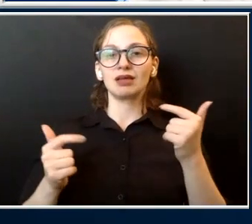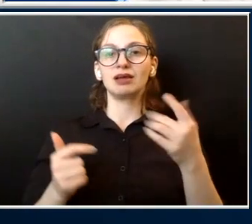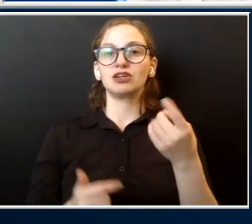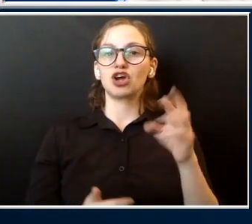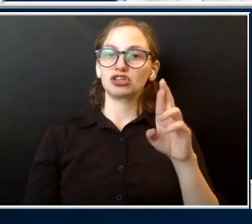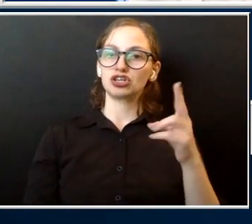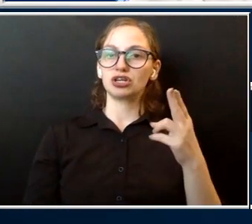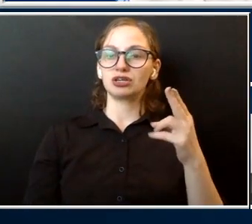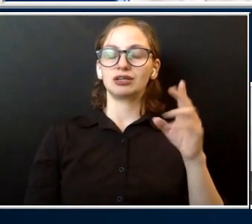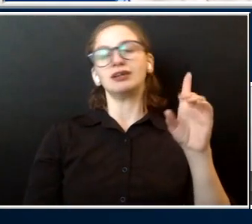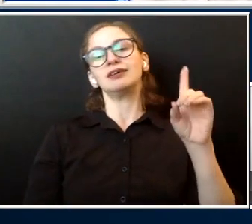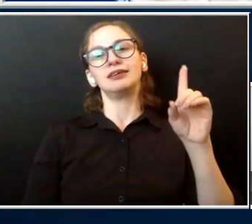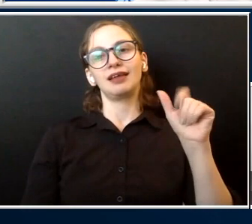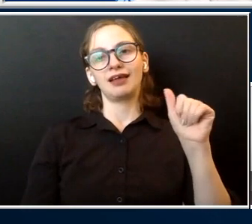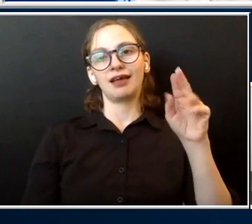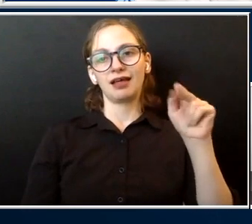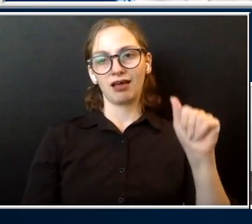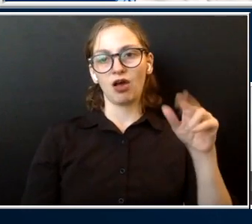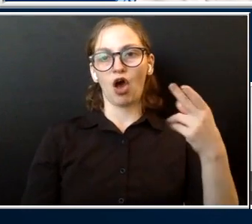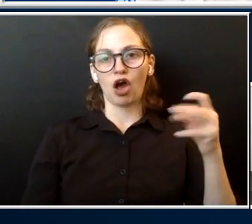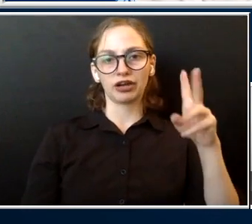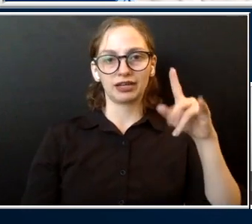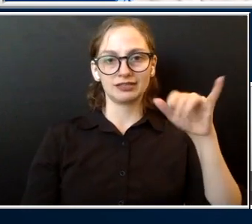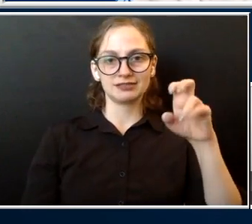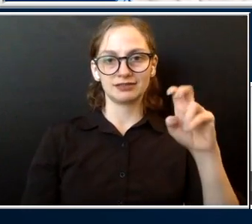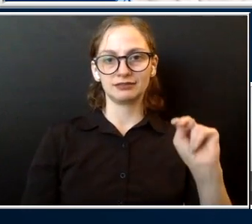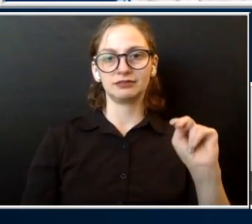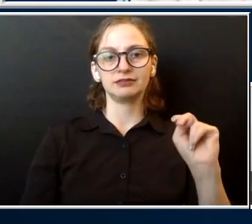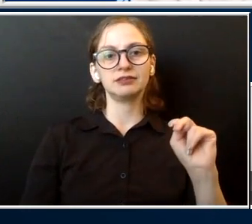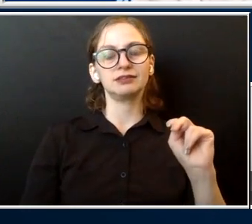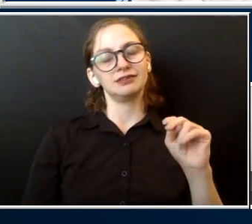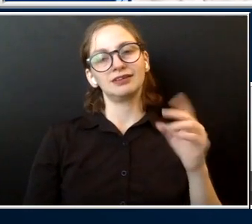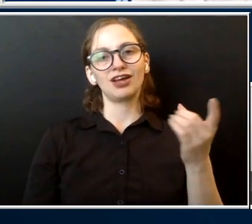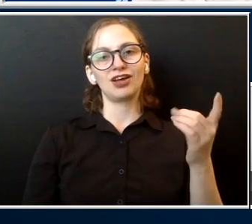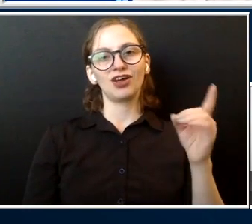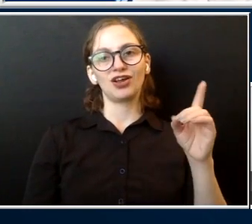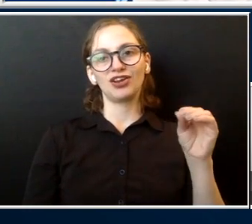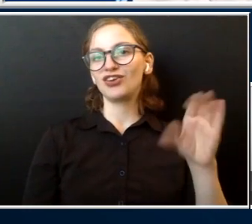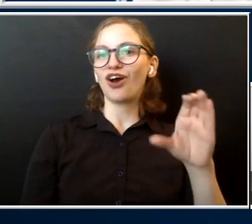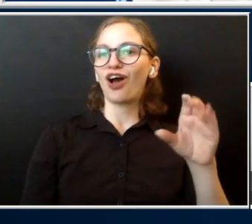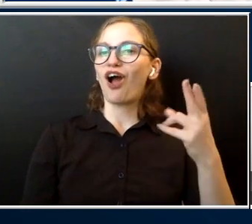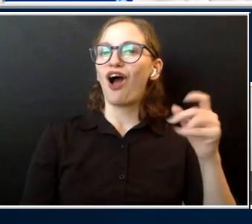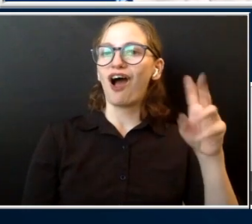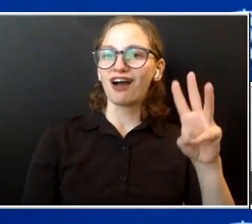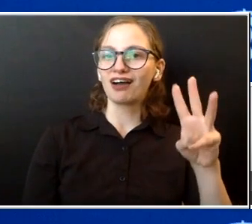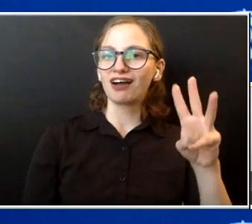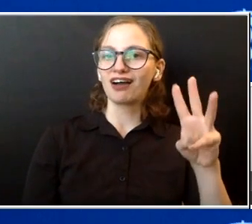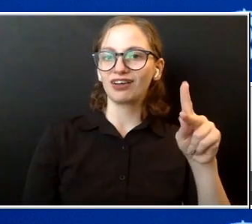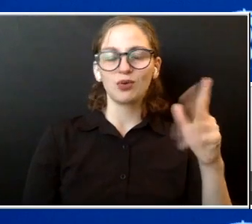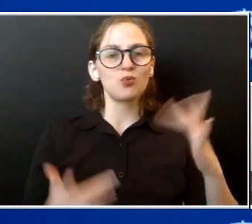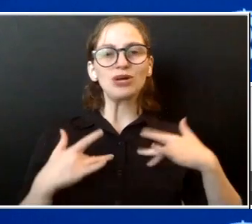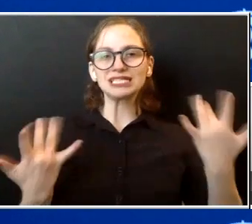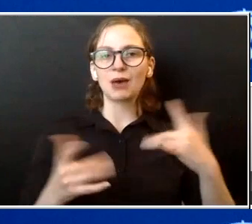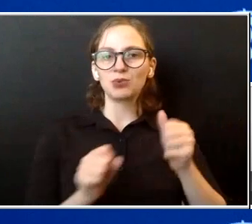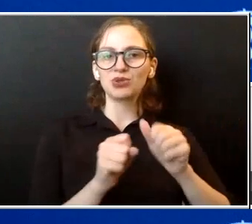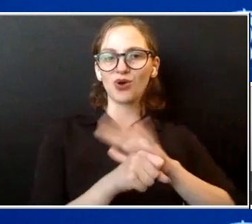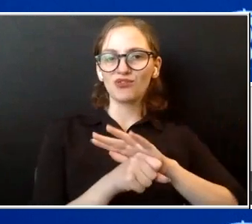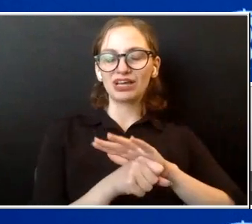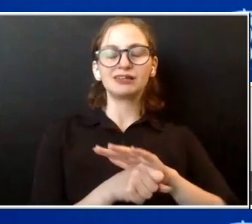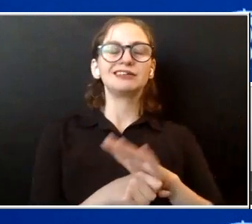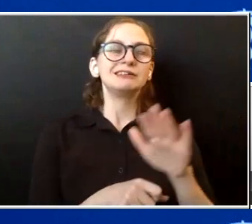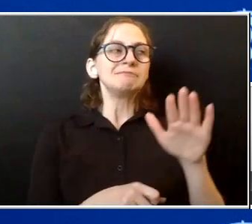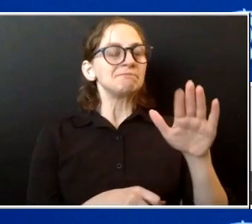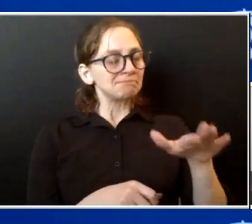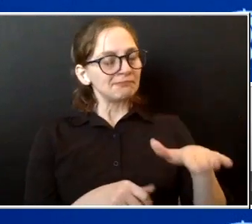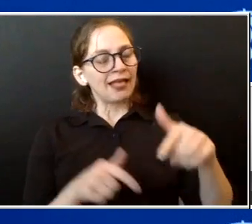Director for Infection Prevention and Control here at the Health System. Doc Hawk, Yeah. how's COVID looking? Steve, the numbers have gone up this week.